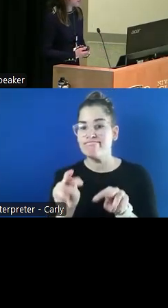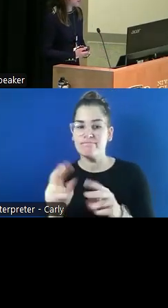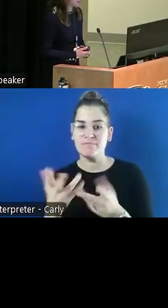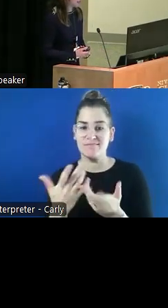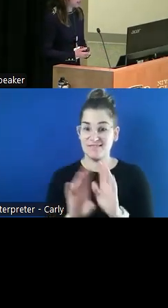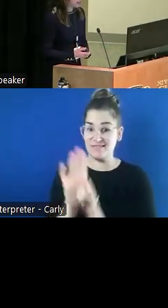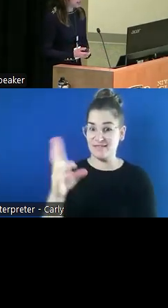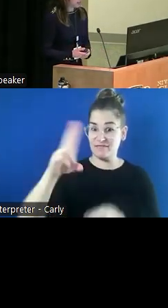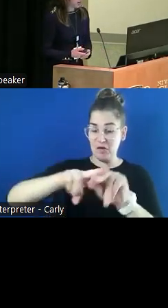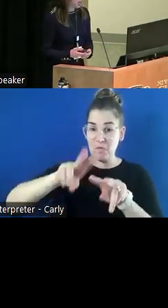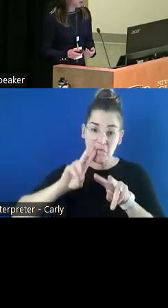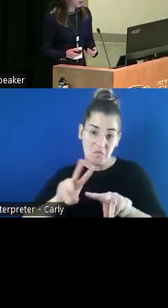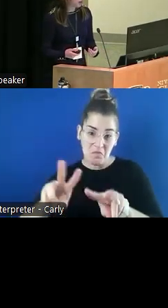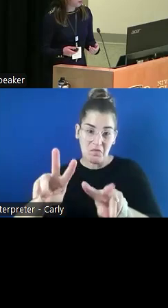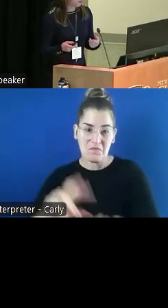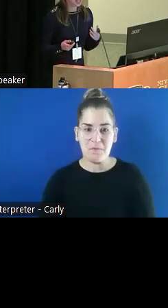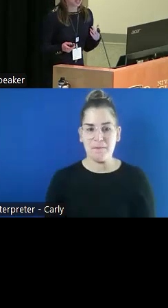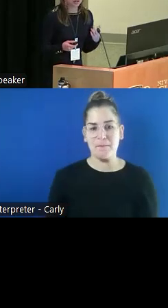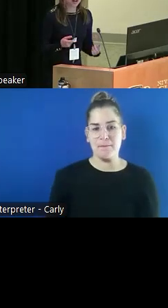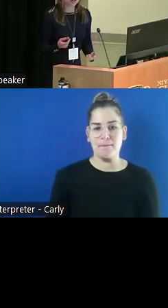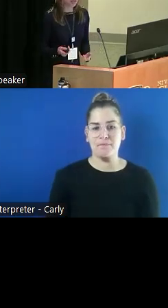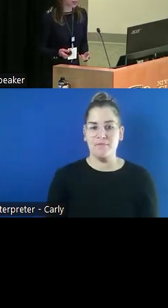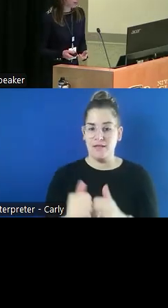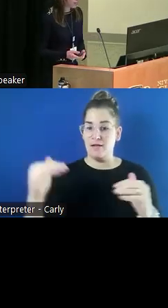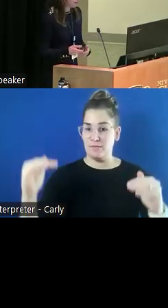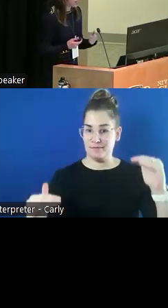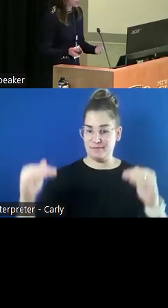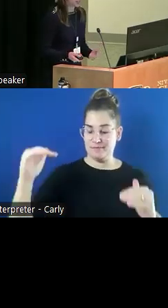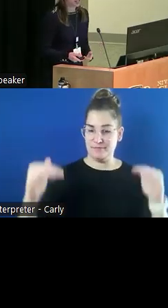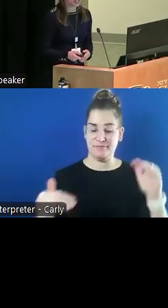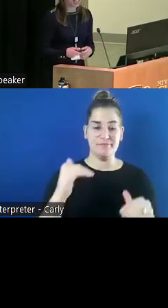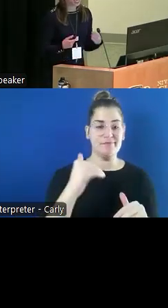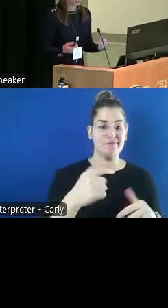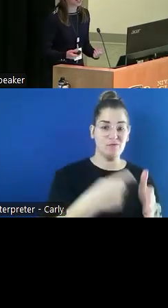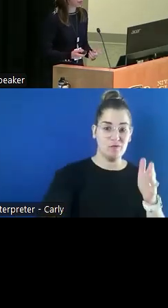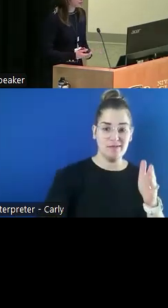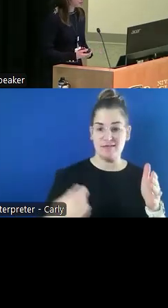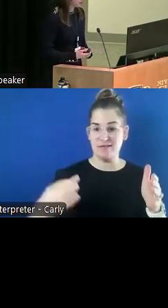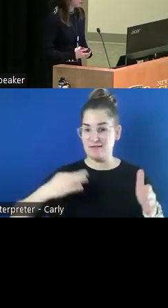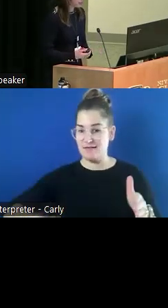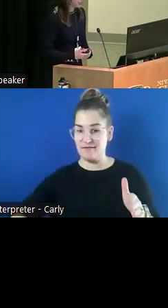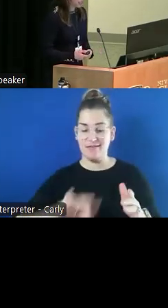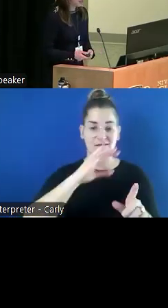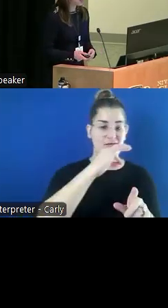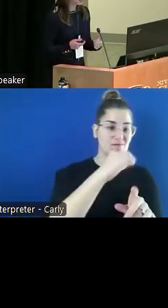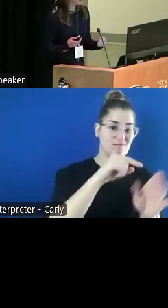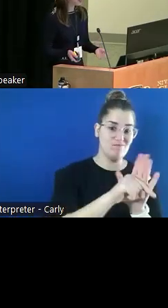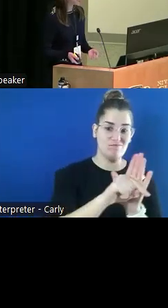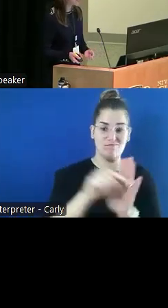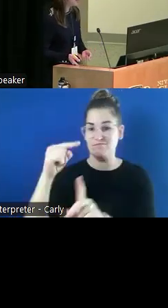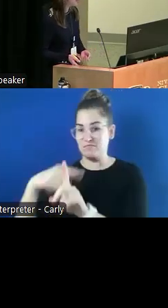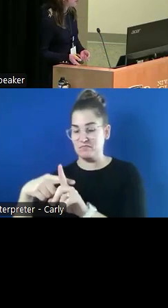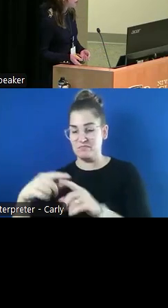for activities. How do we balance costs and benefits and make decisions to get active? There's a